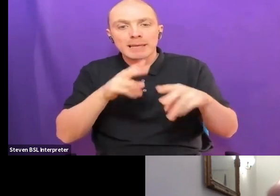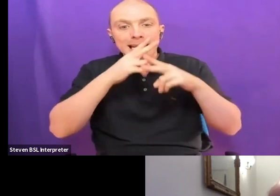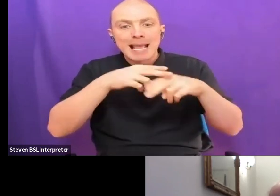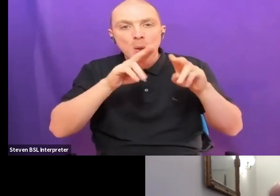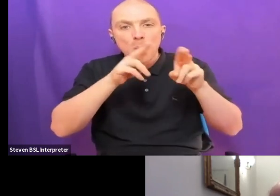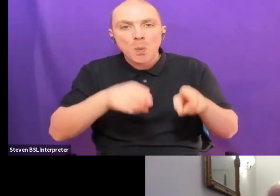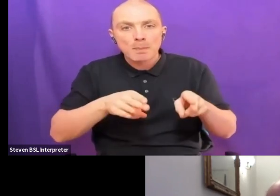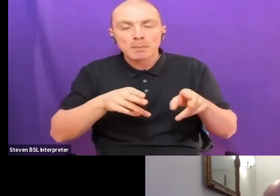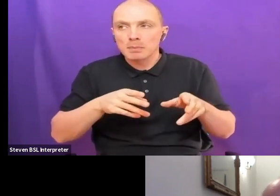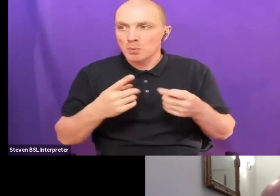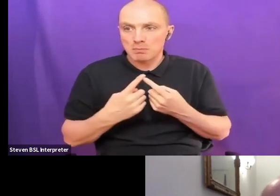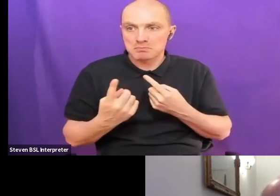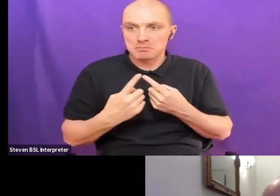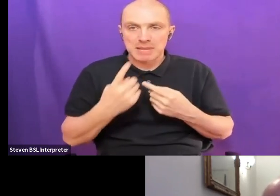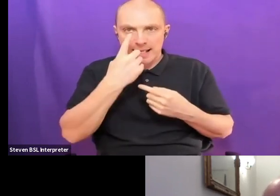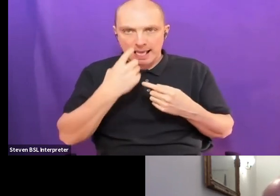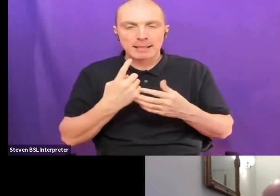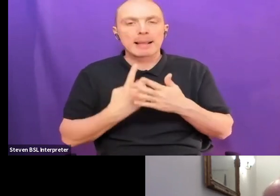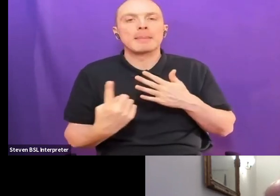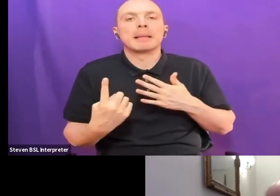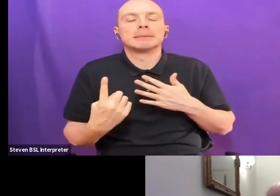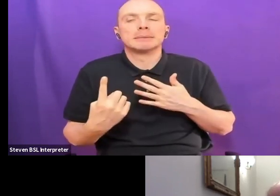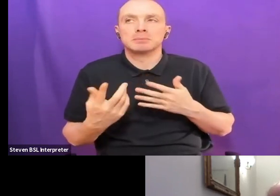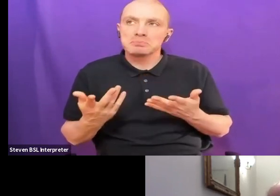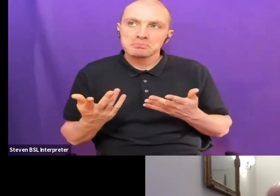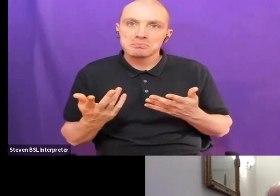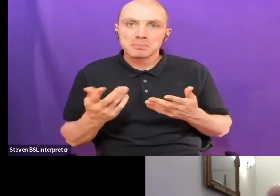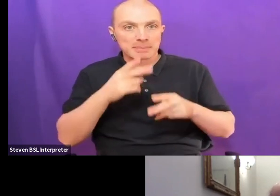local communities, not ghettos removed from normal life.